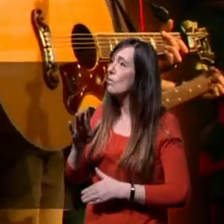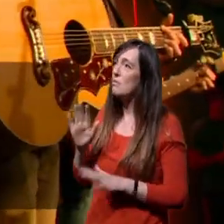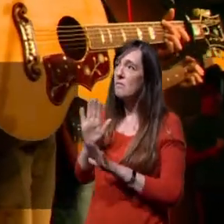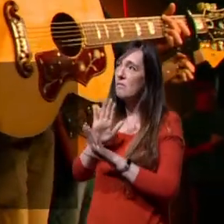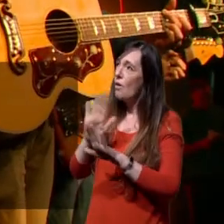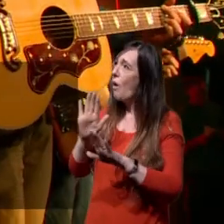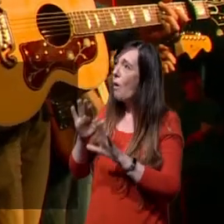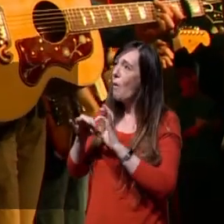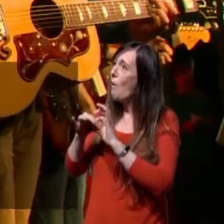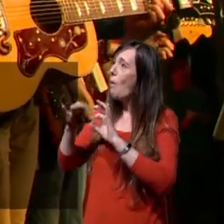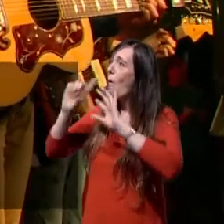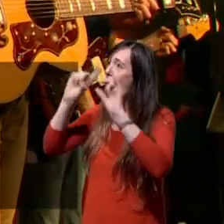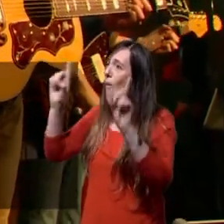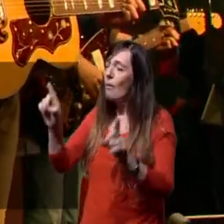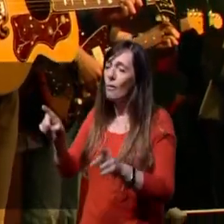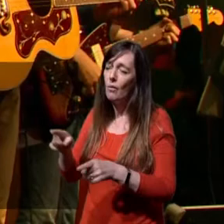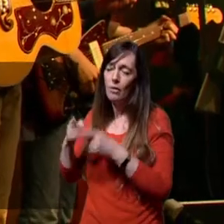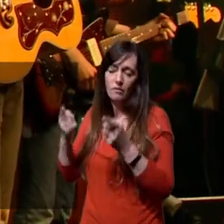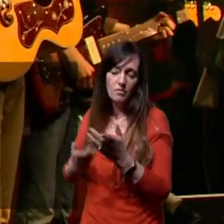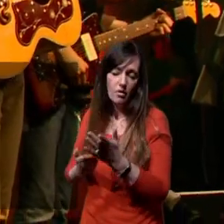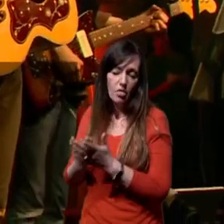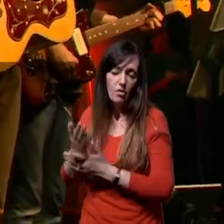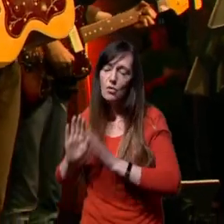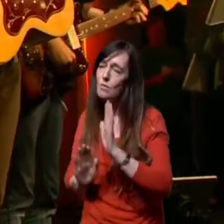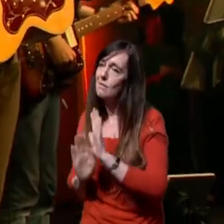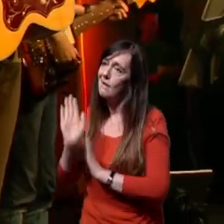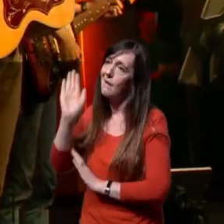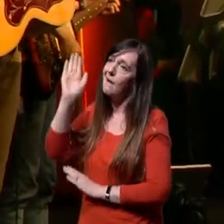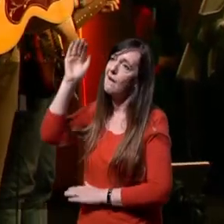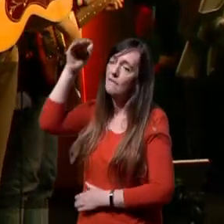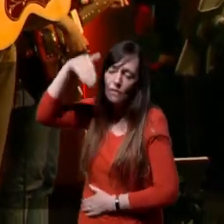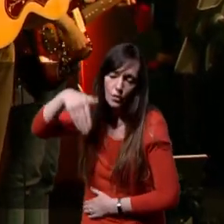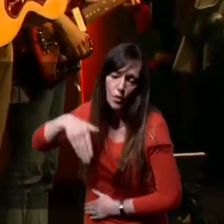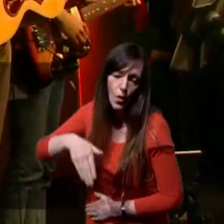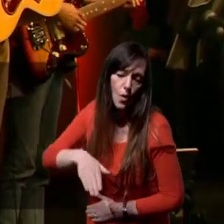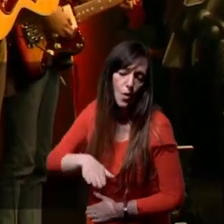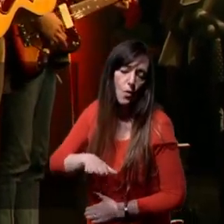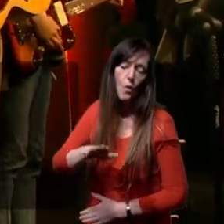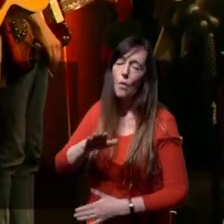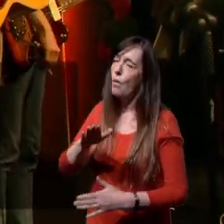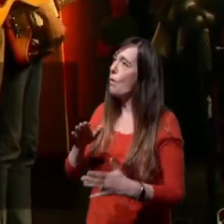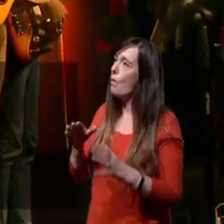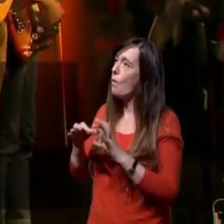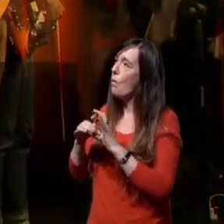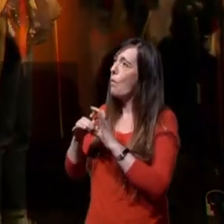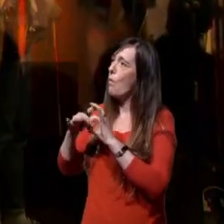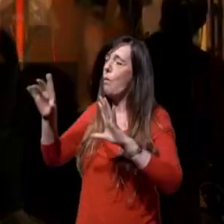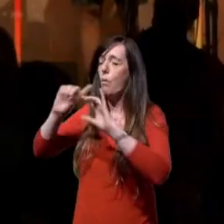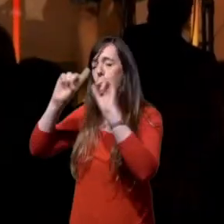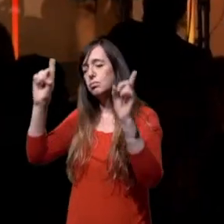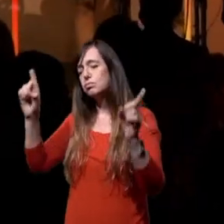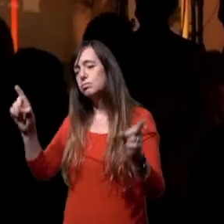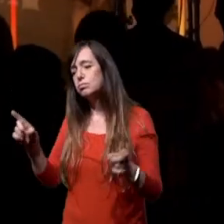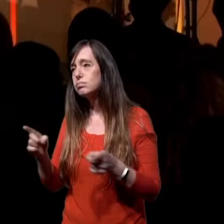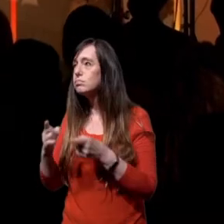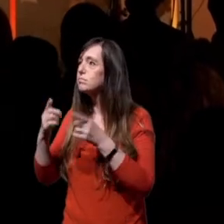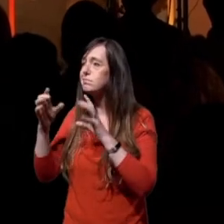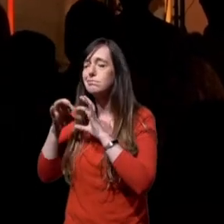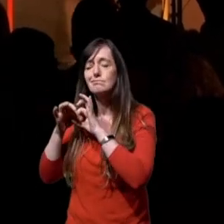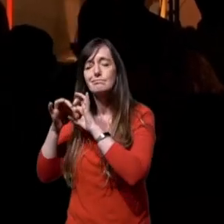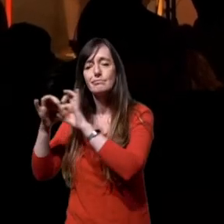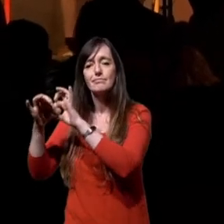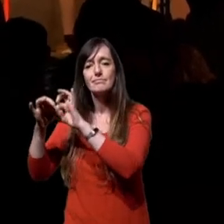no, you never let go, in every high and every low. Oh no, you never let